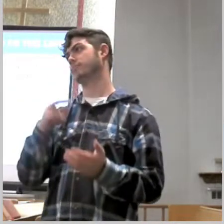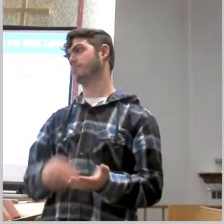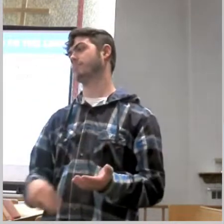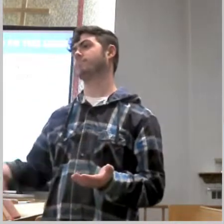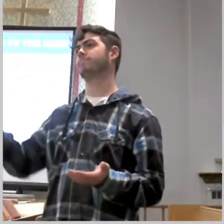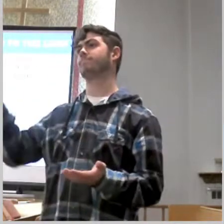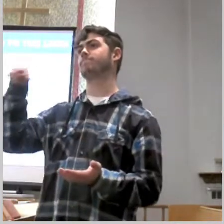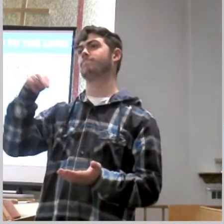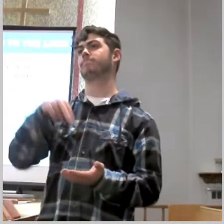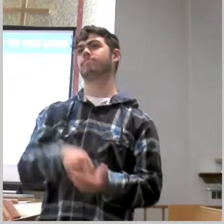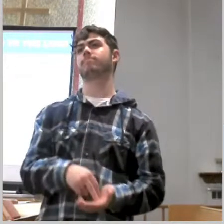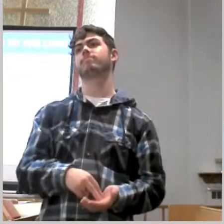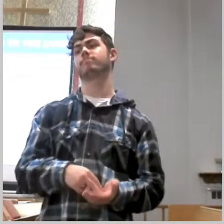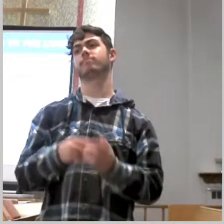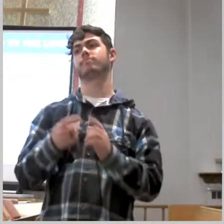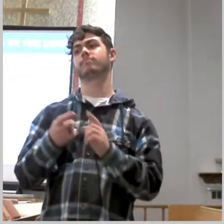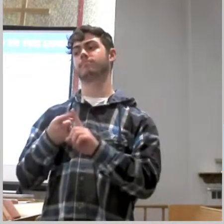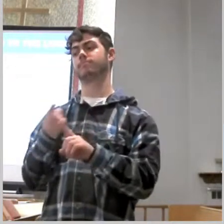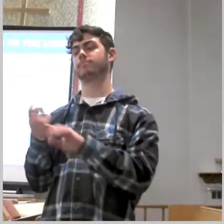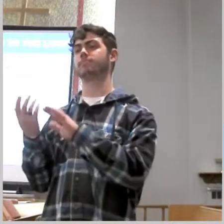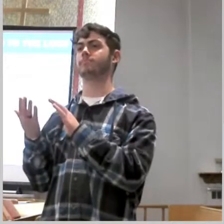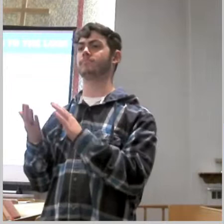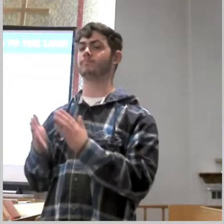Jesus is risen from the